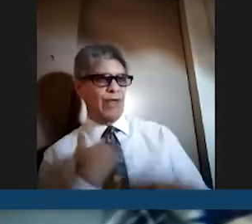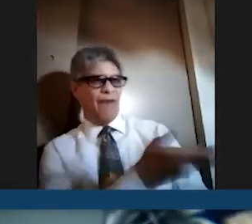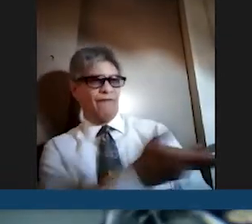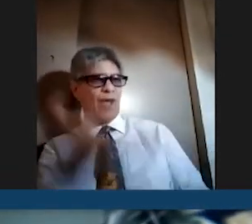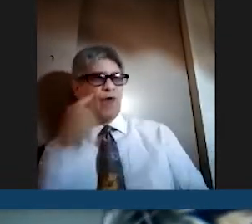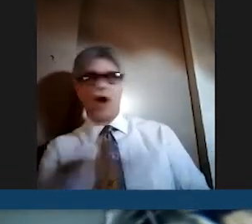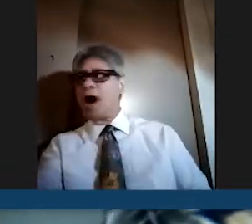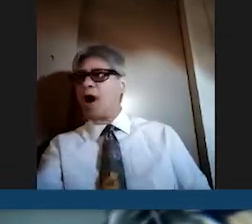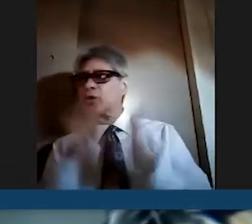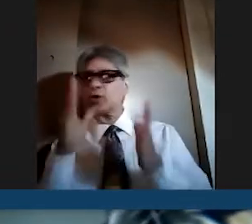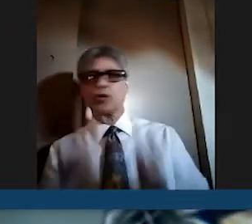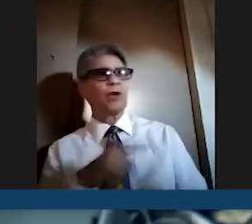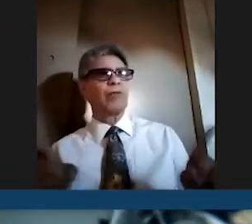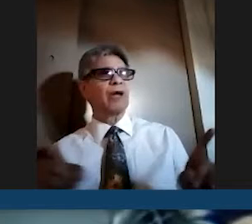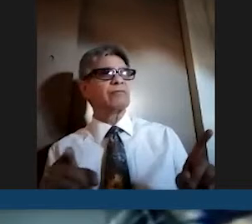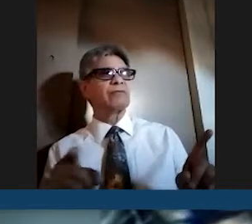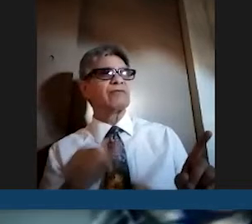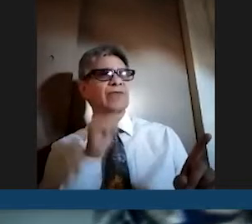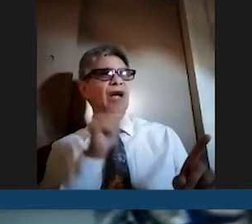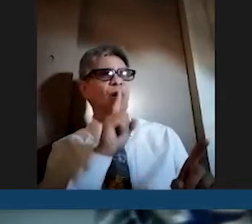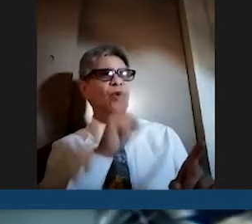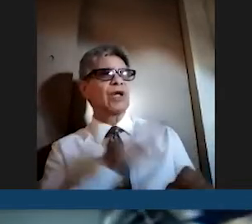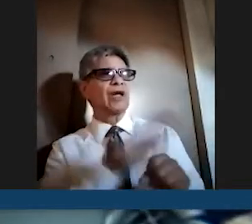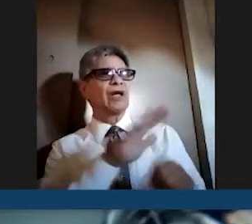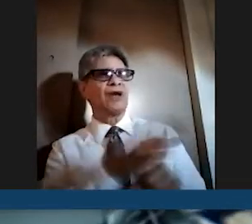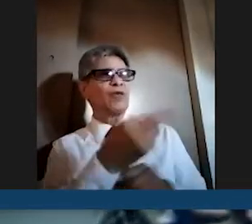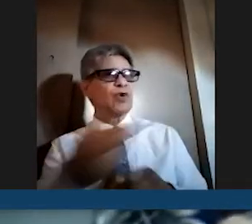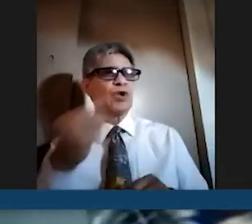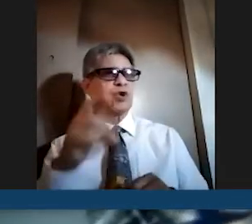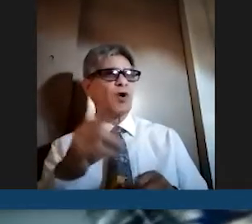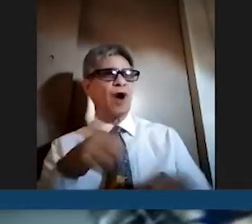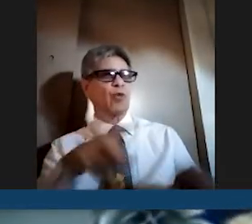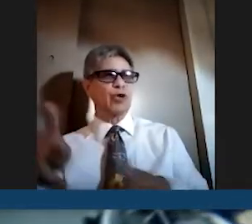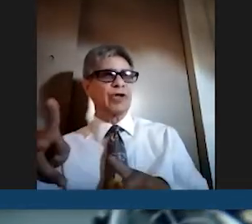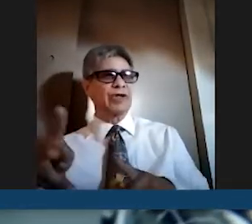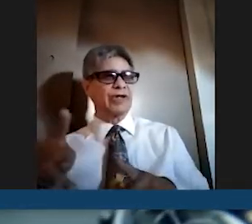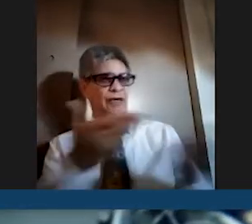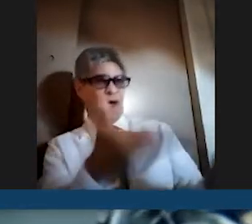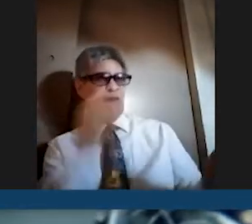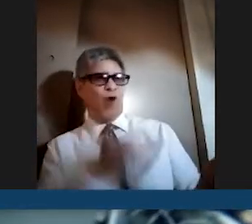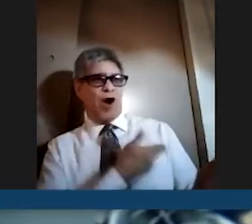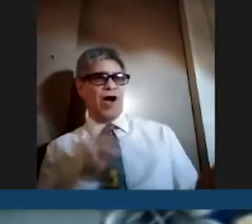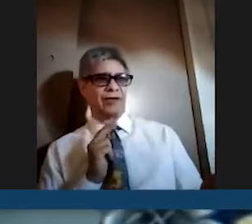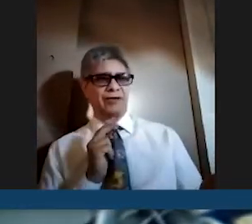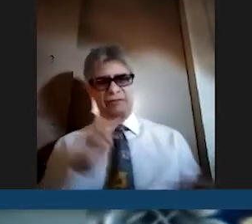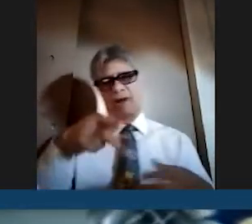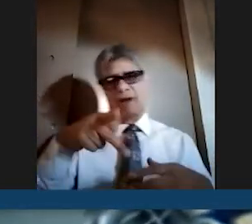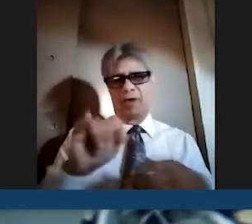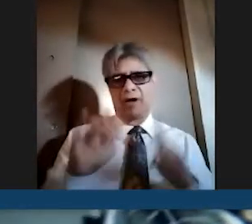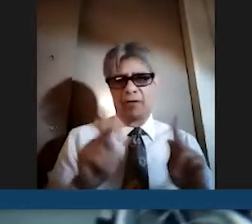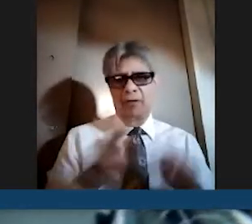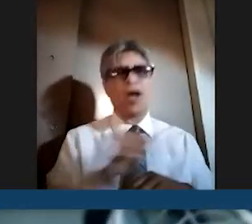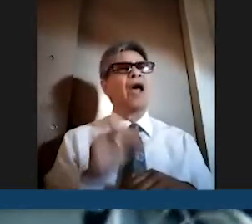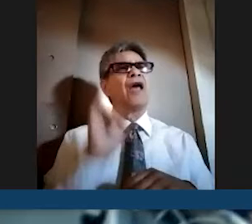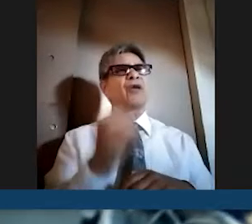that there wasn't really enough resources or opportunities that were there for us, for Pacific Islanders. So that was one of the biggest things of